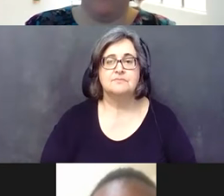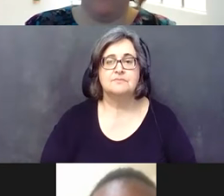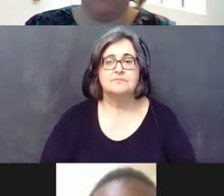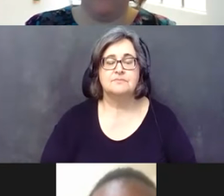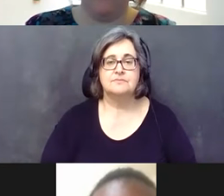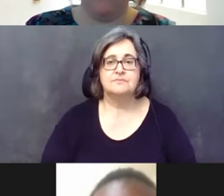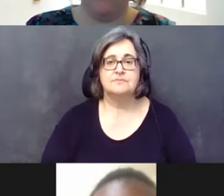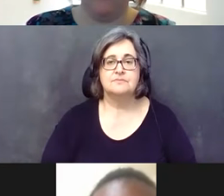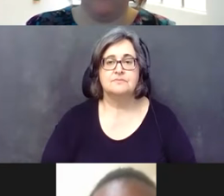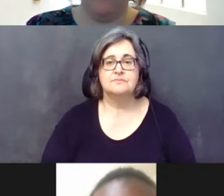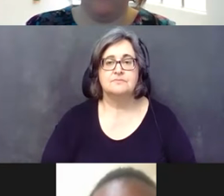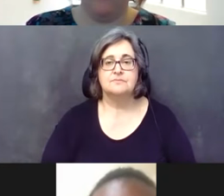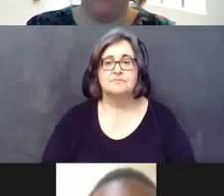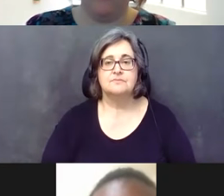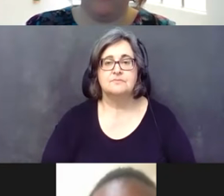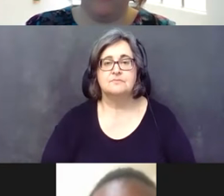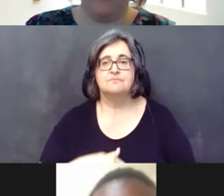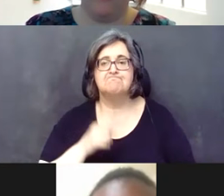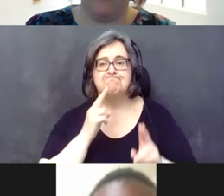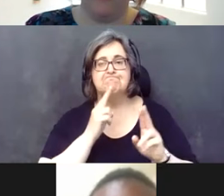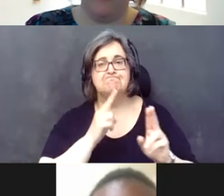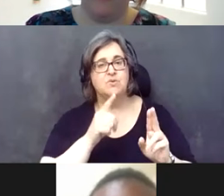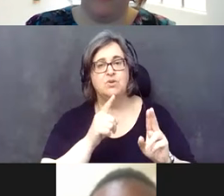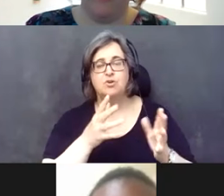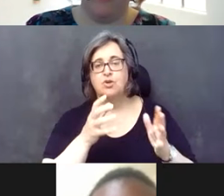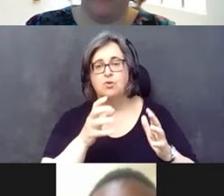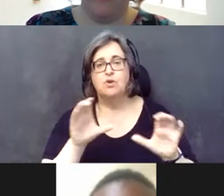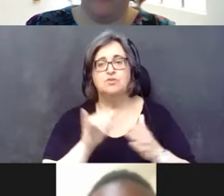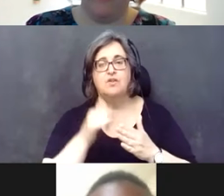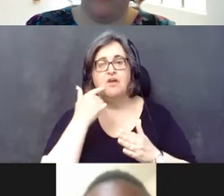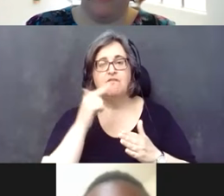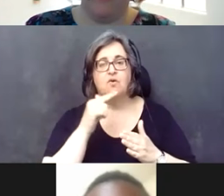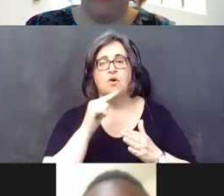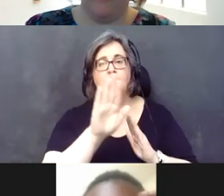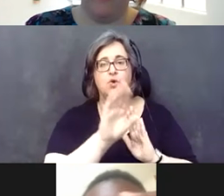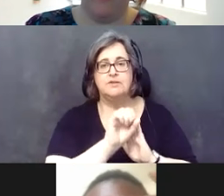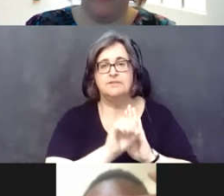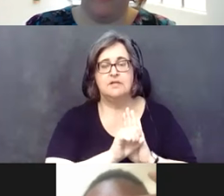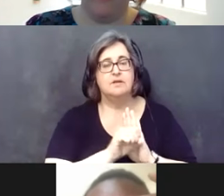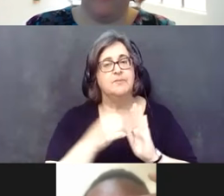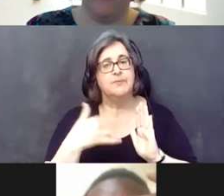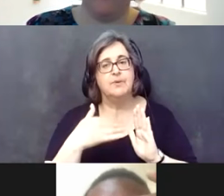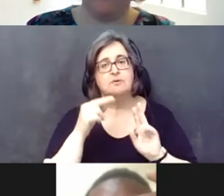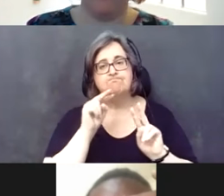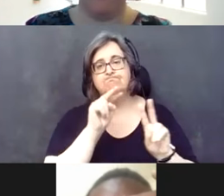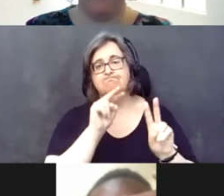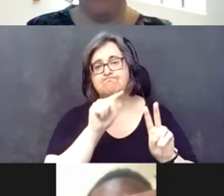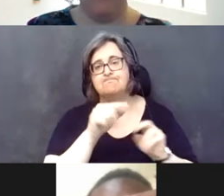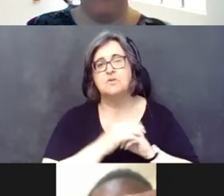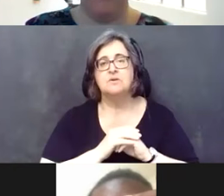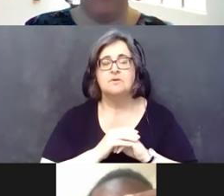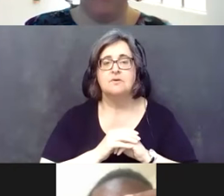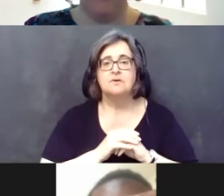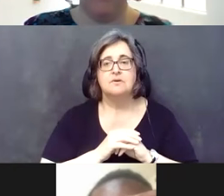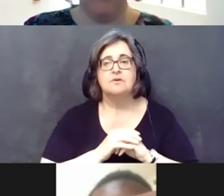your admiration into wanting to do this for your home state is admirable, and if